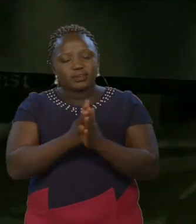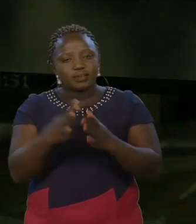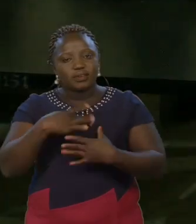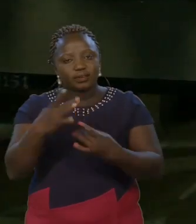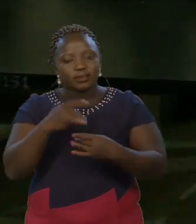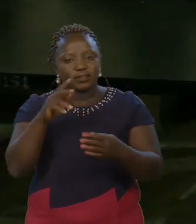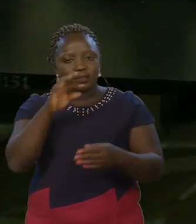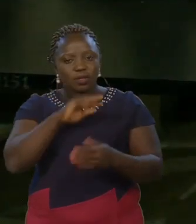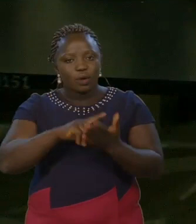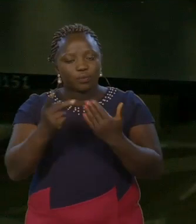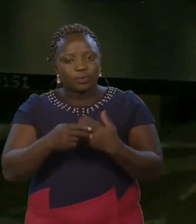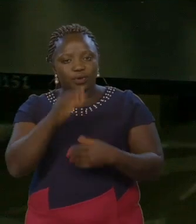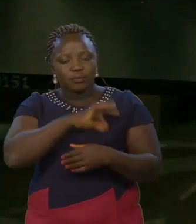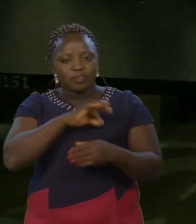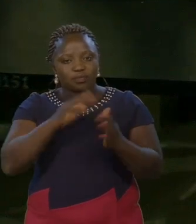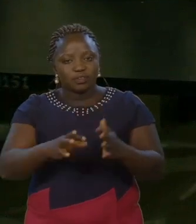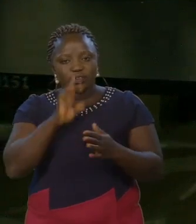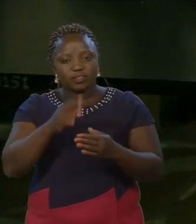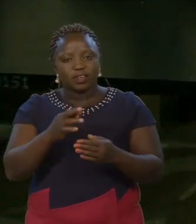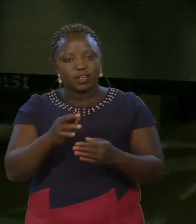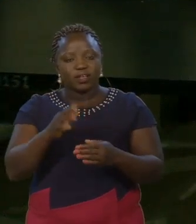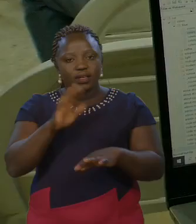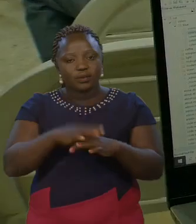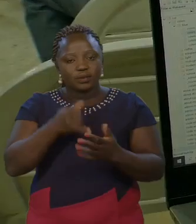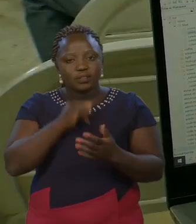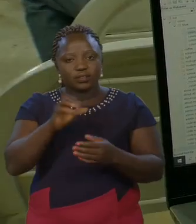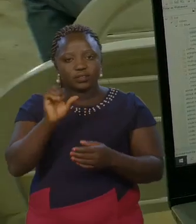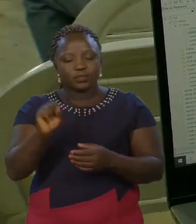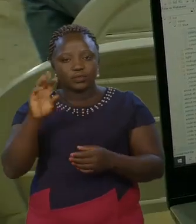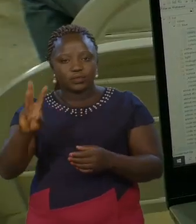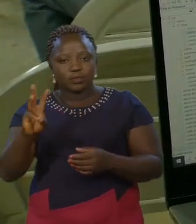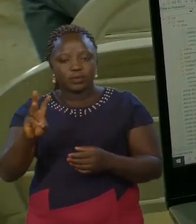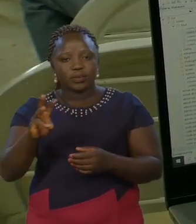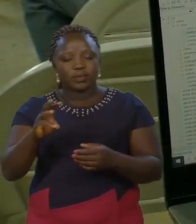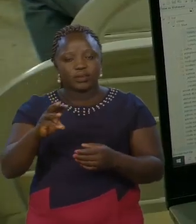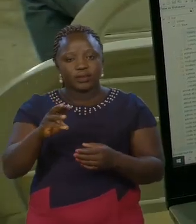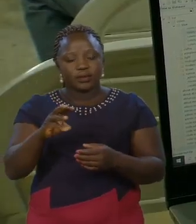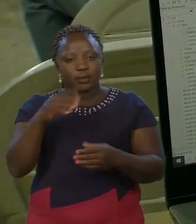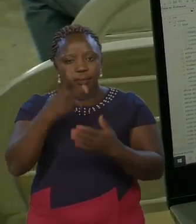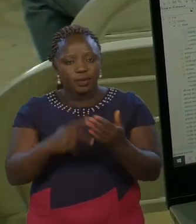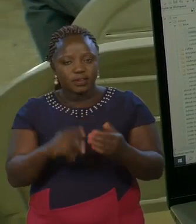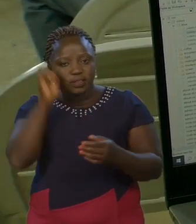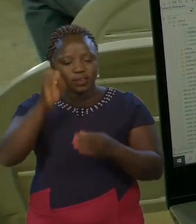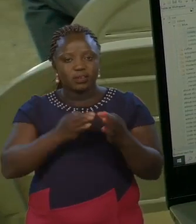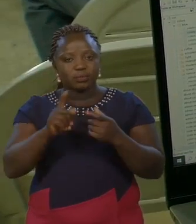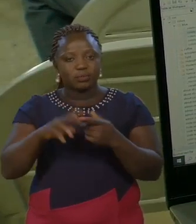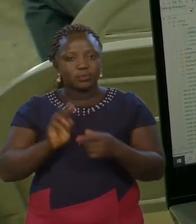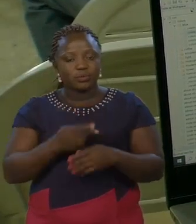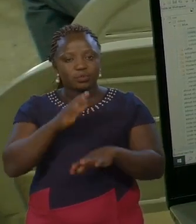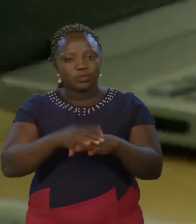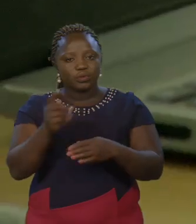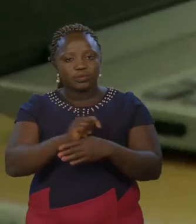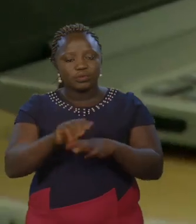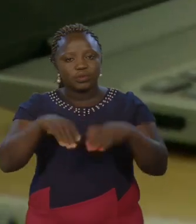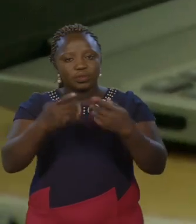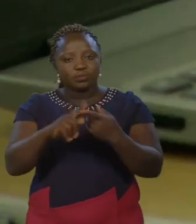Another interesting program beneficiaries were on is software development. The instructor, Ahmed Ibrahim, shares with us the